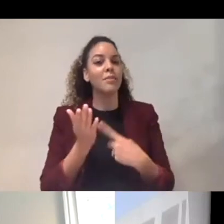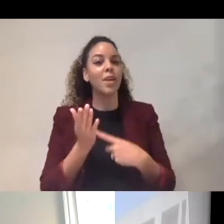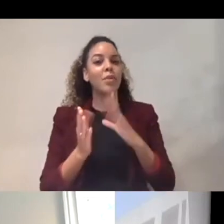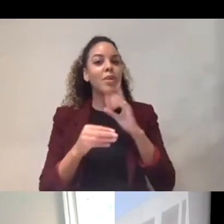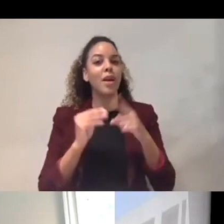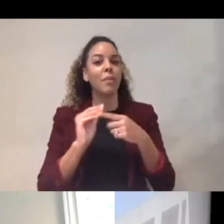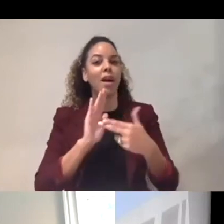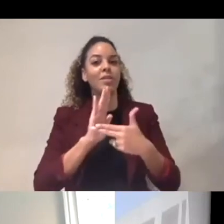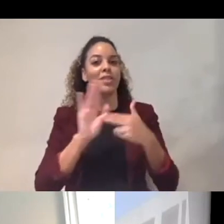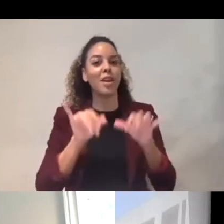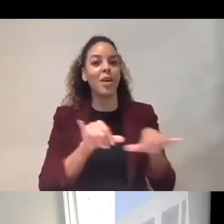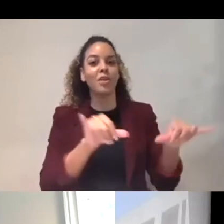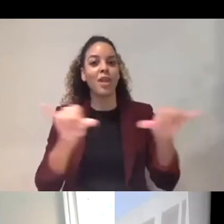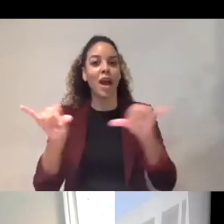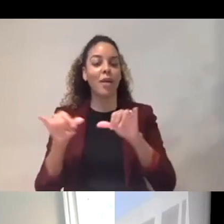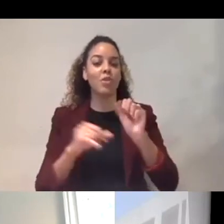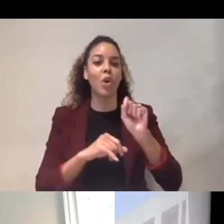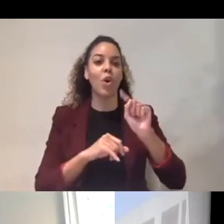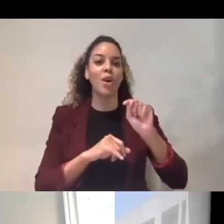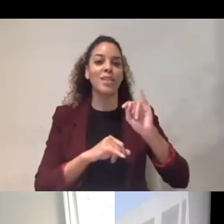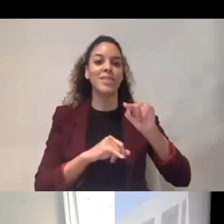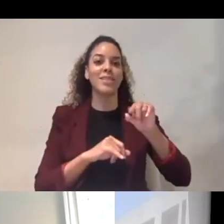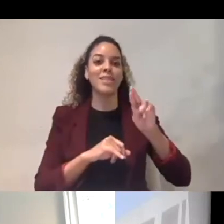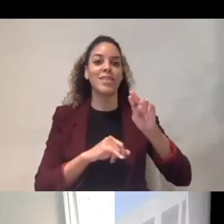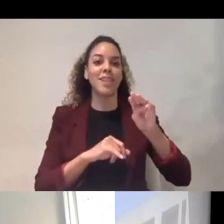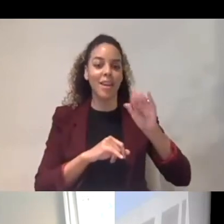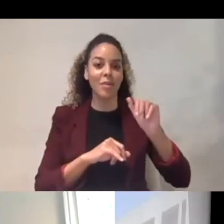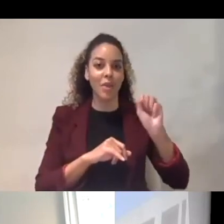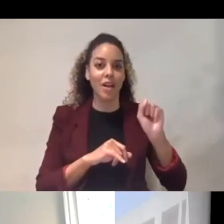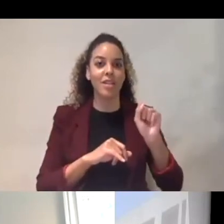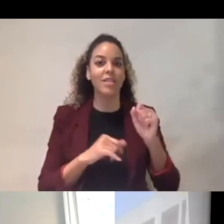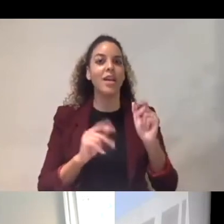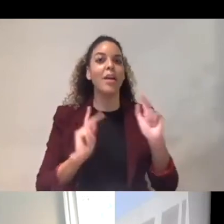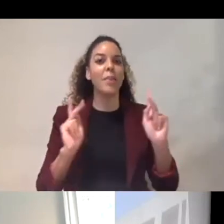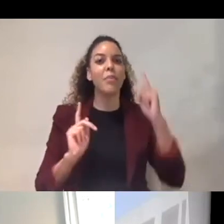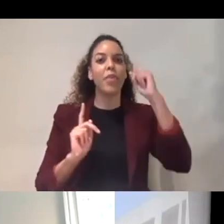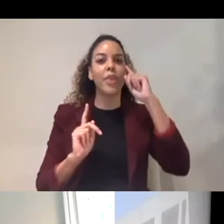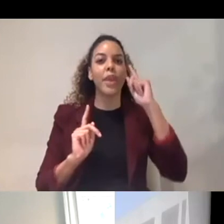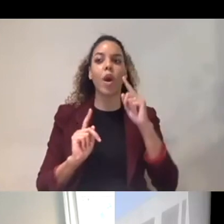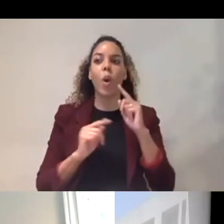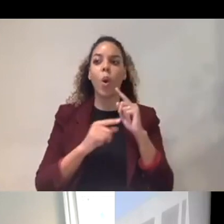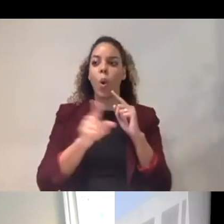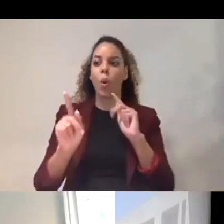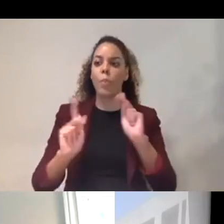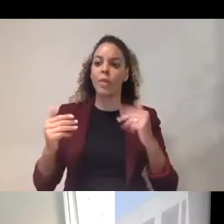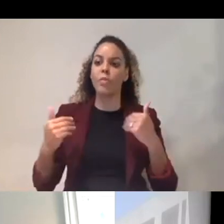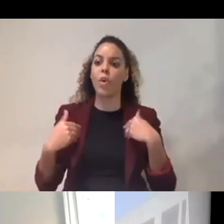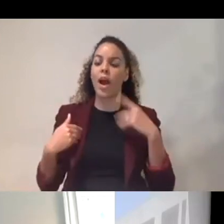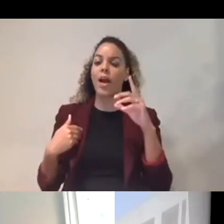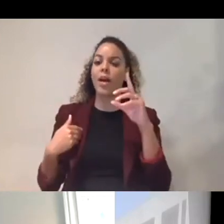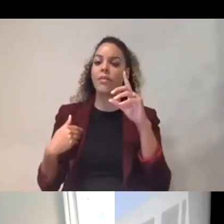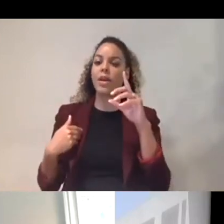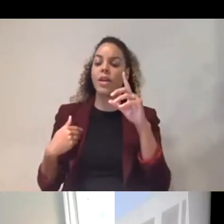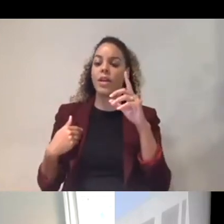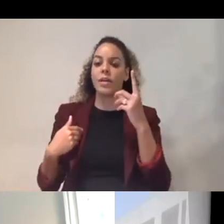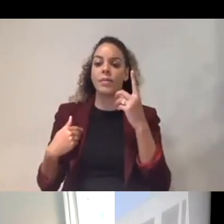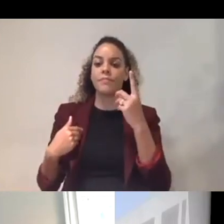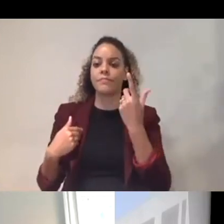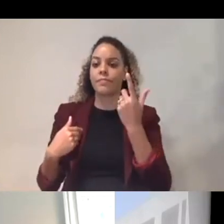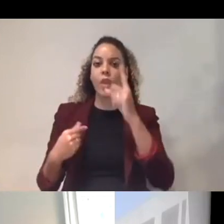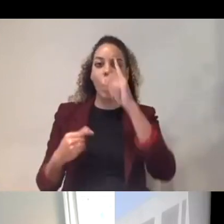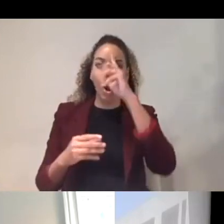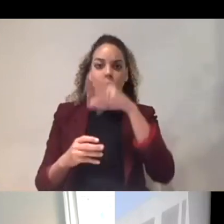stigmas. There is an idea out there that, people with autism sometimes are savants or something like that in the tech field. And there